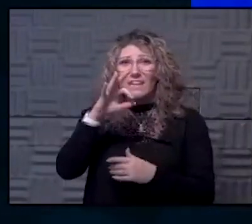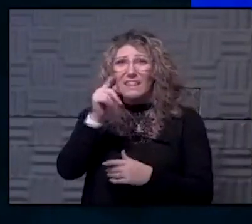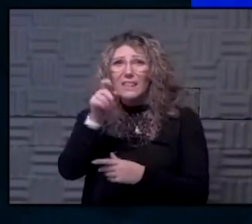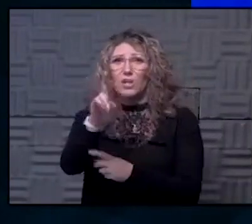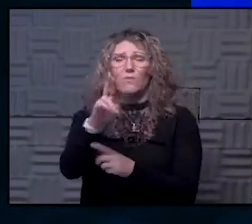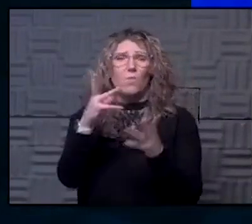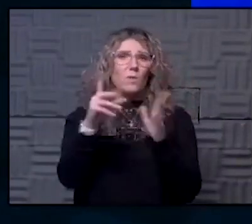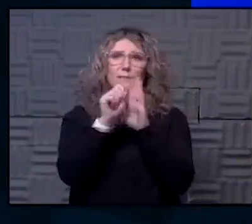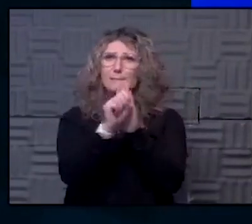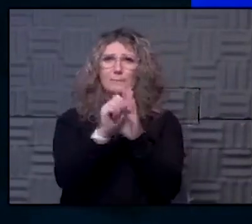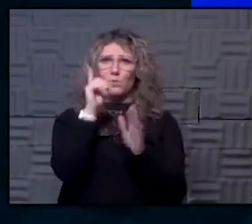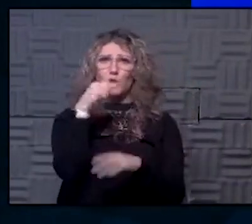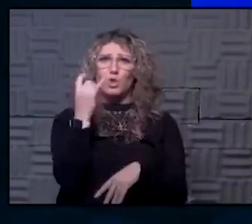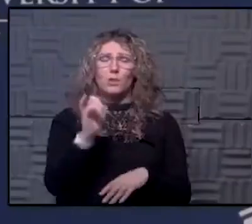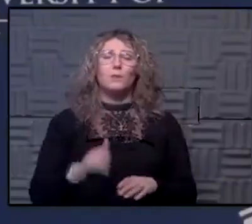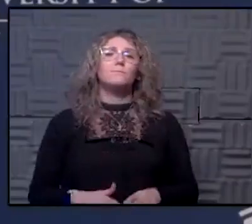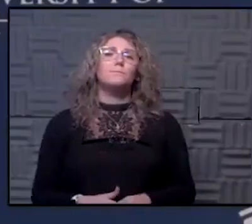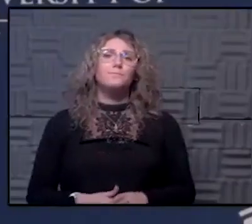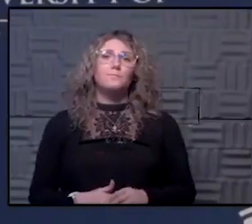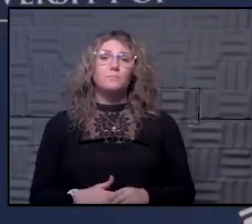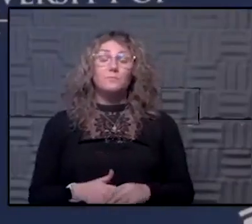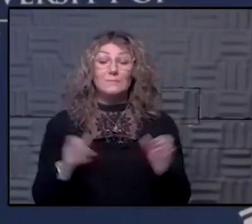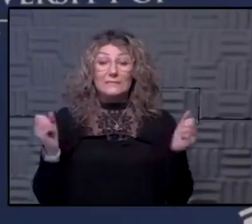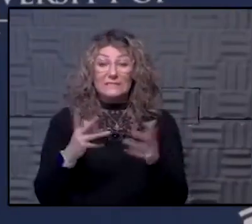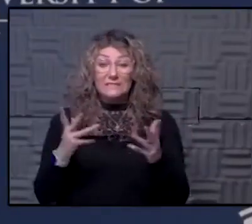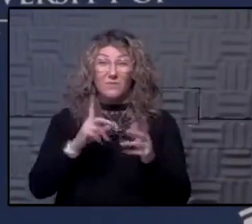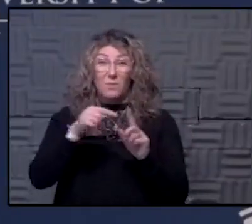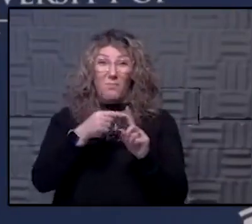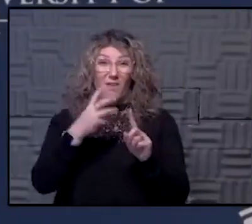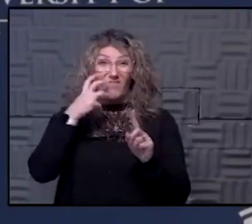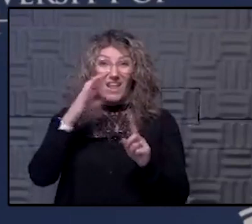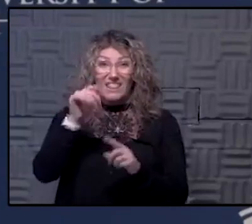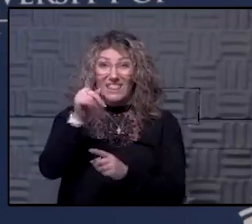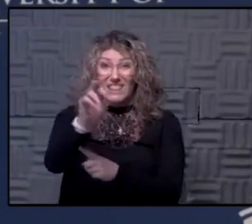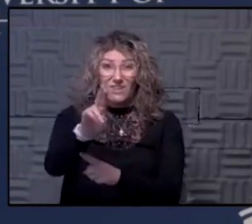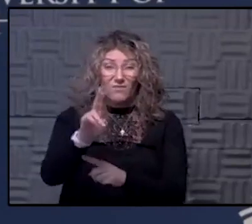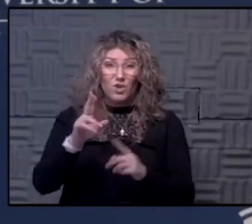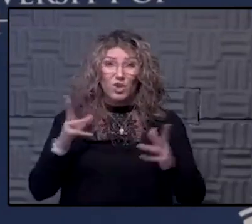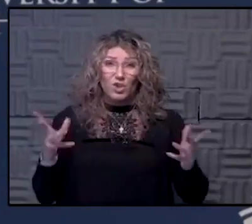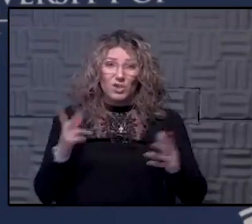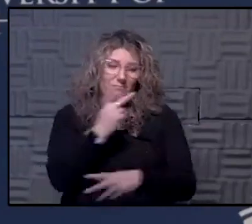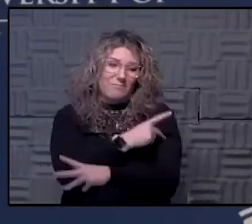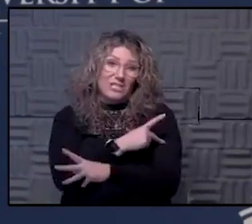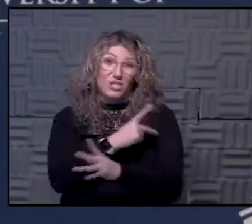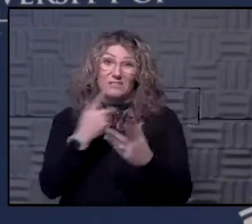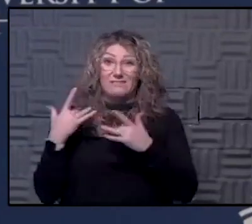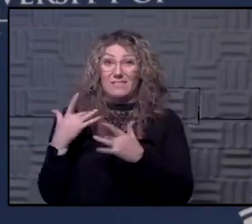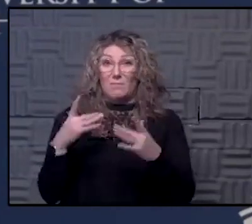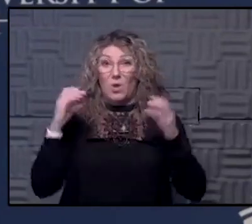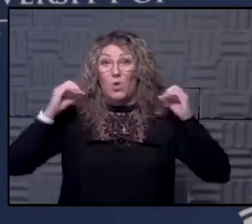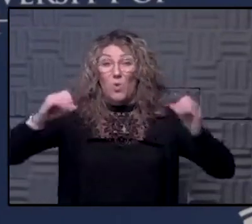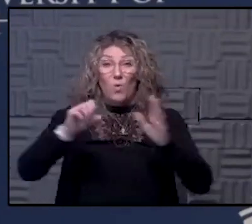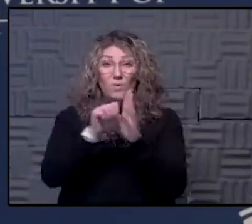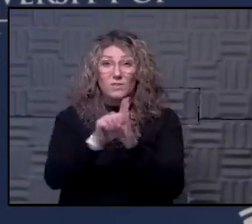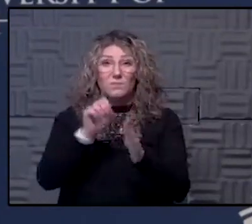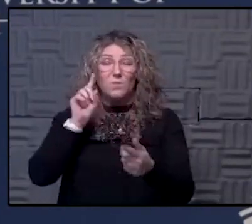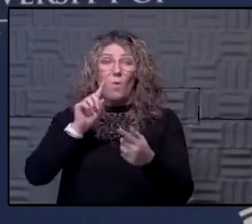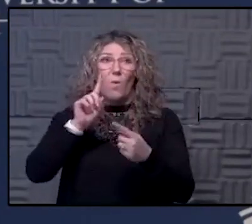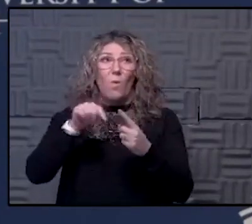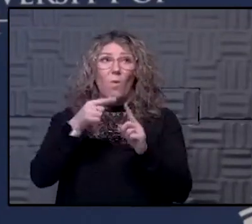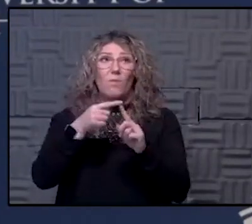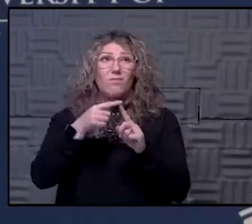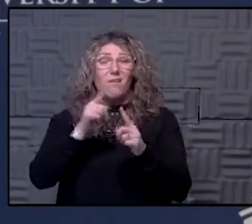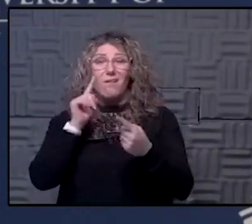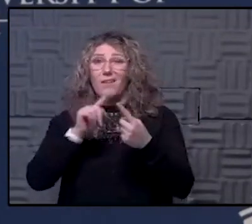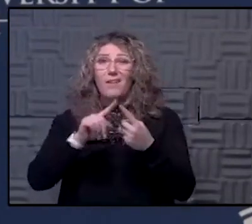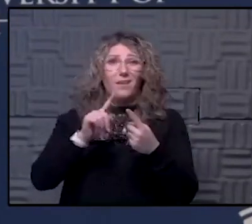symptoms like, Ryan? What do you do? So the scary thing about fatty liver is patients usually have no symptoms. And so only until a doctor does a blood test or they go to